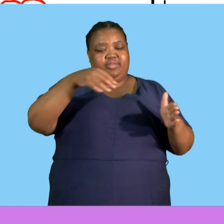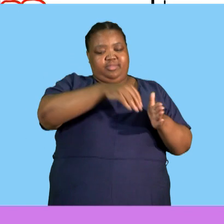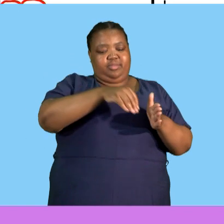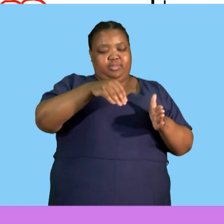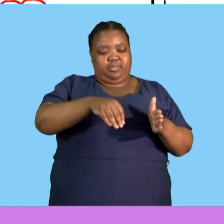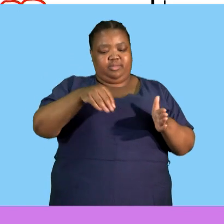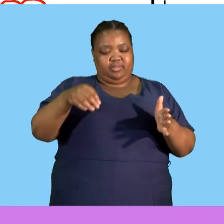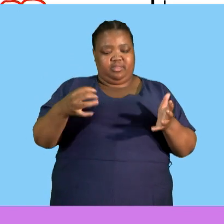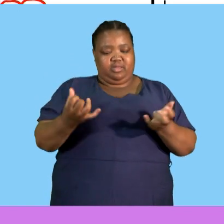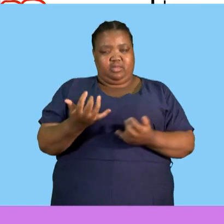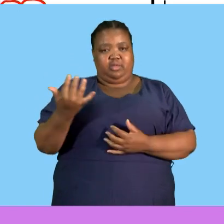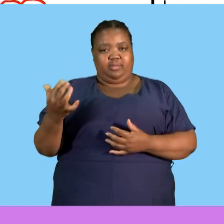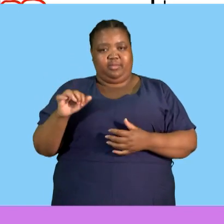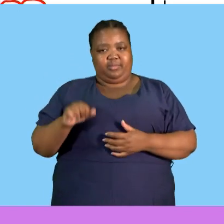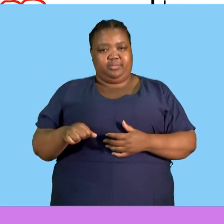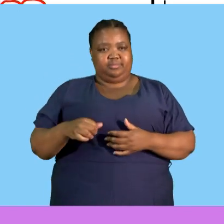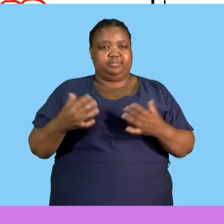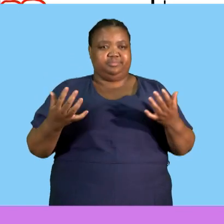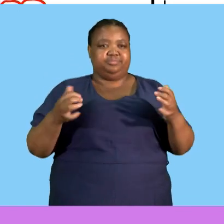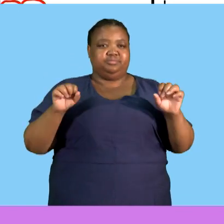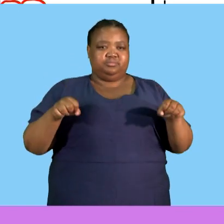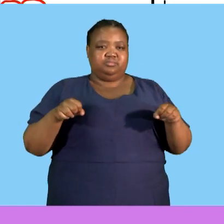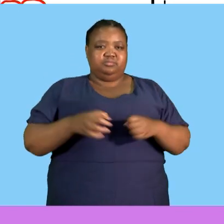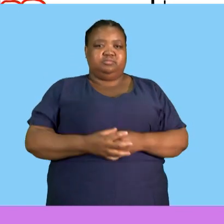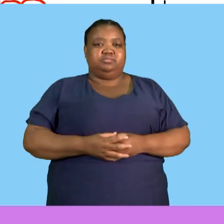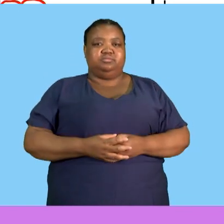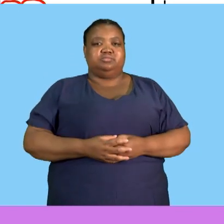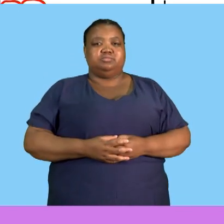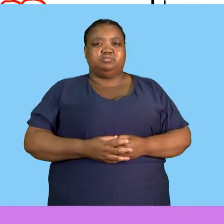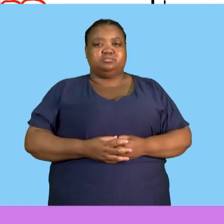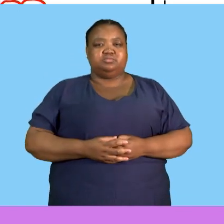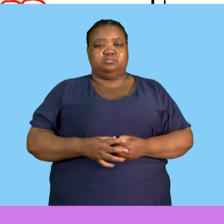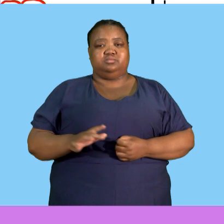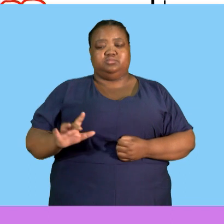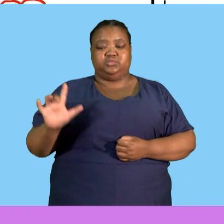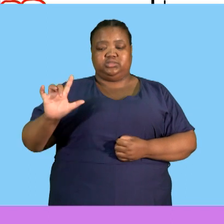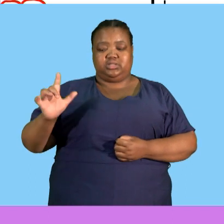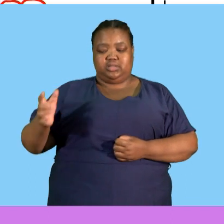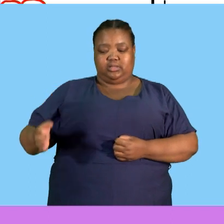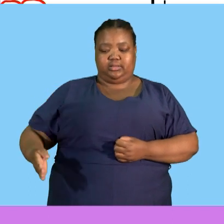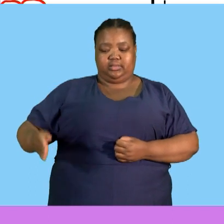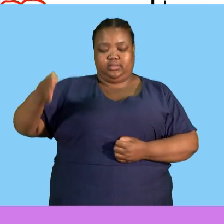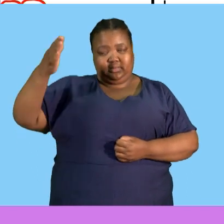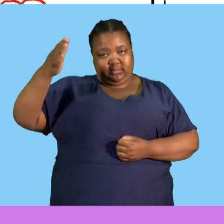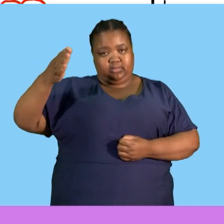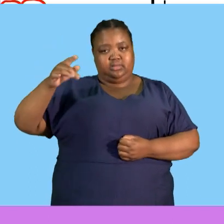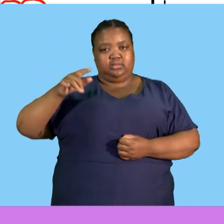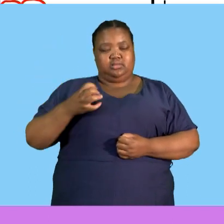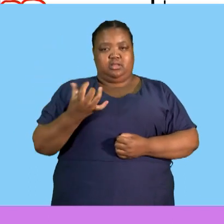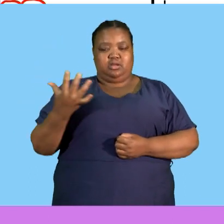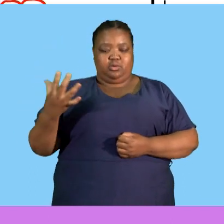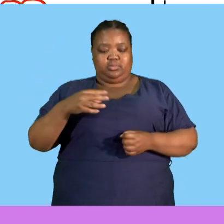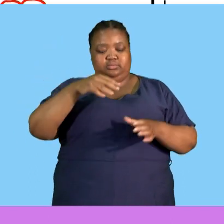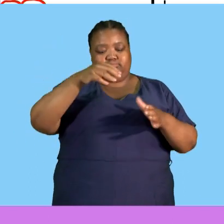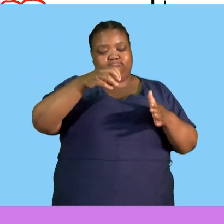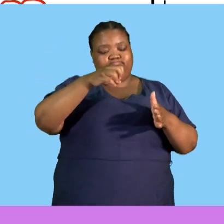it, of the box, and then I'll see how many of these cylindrical reels can fit along the length or the width